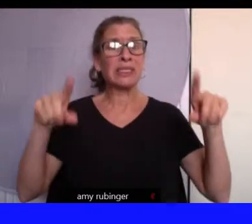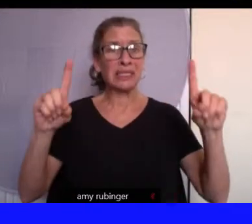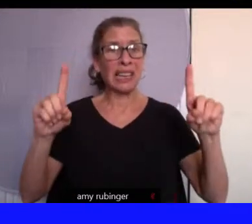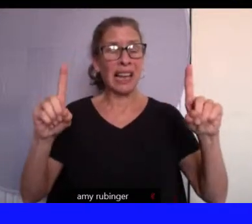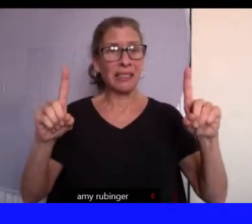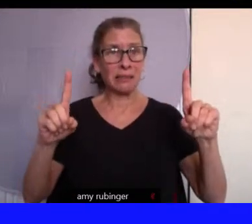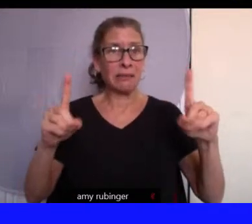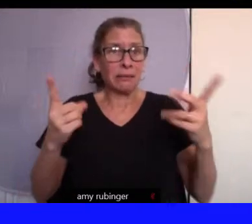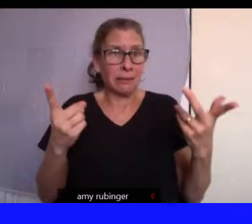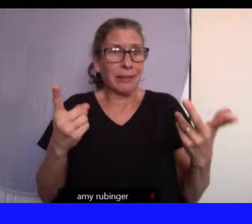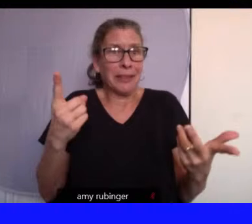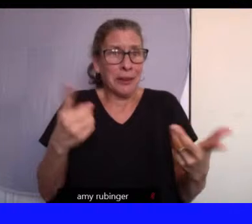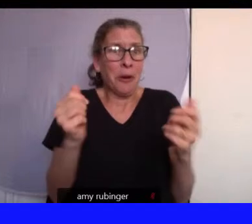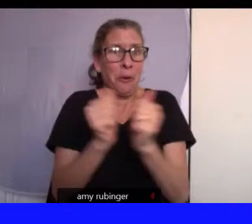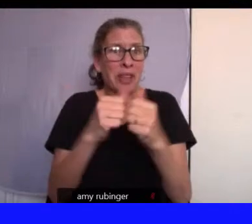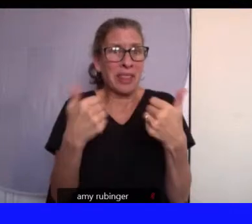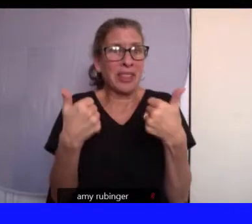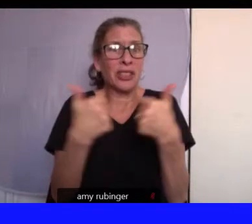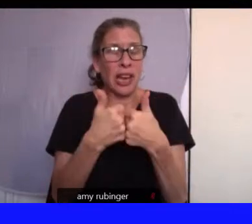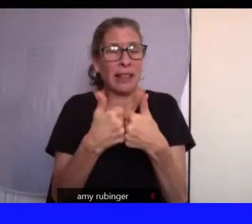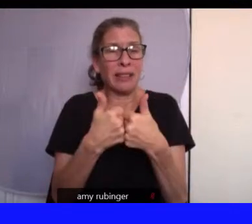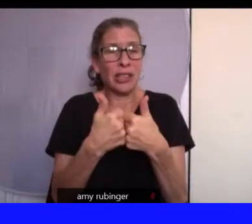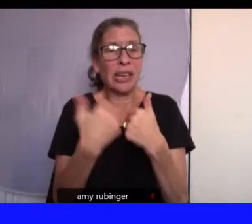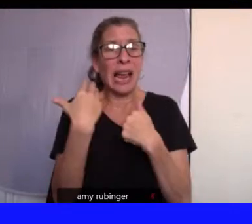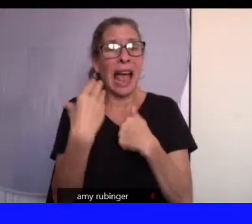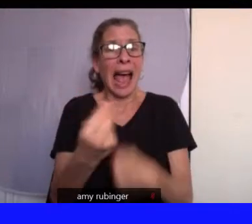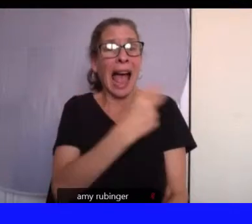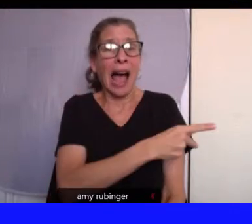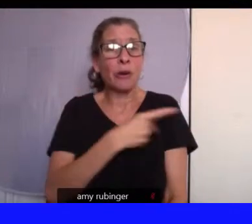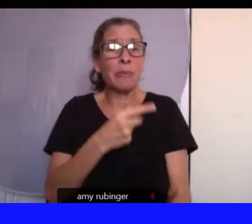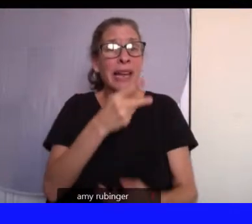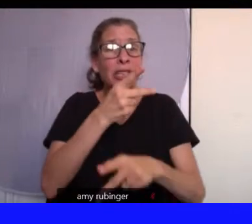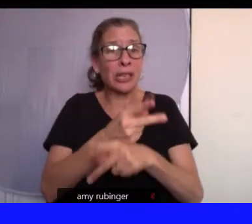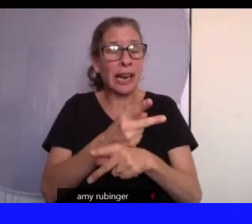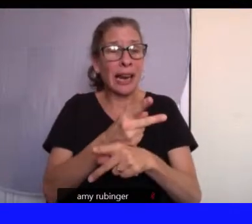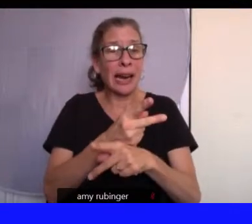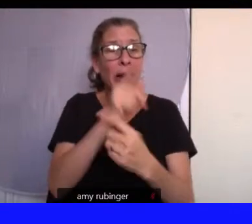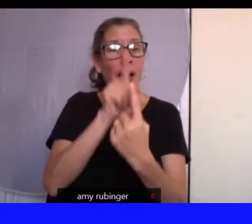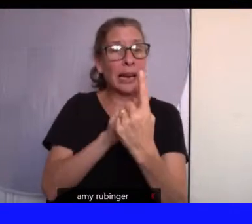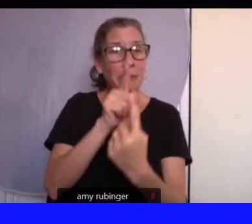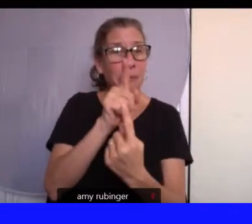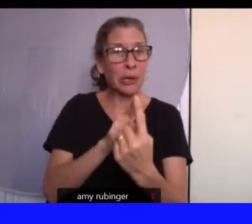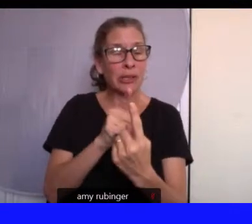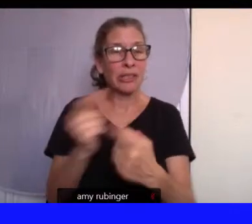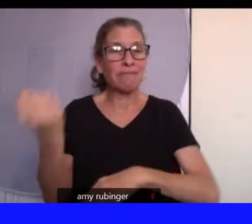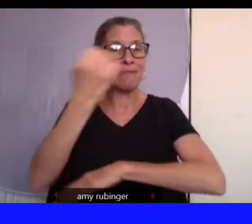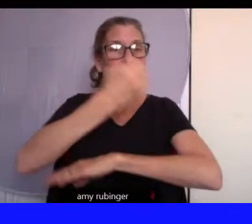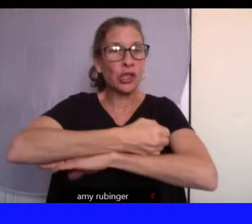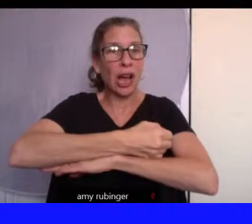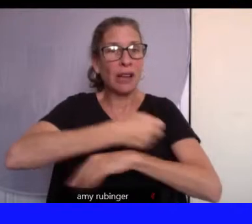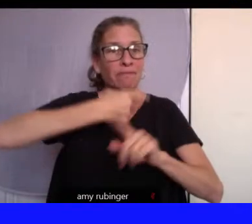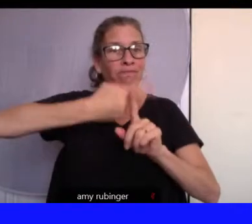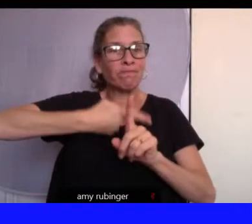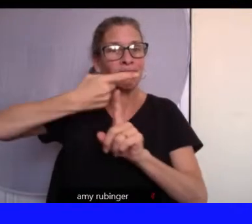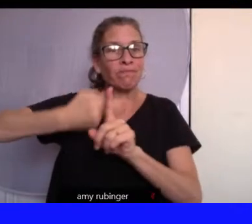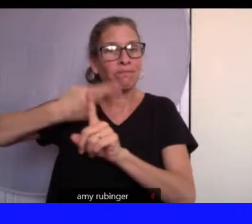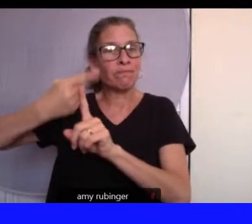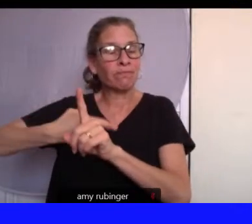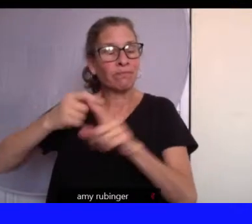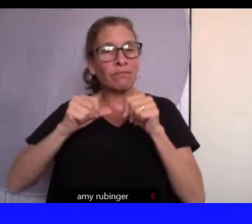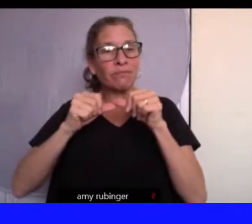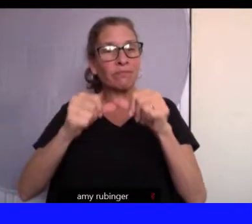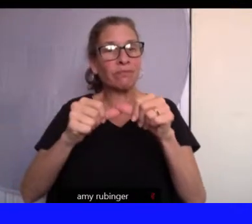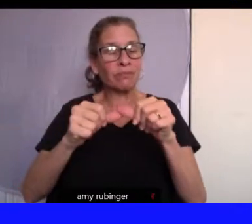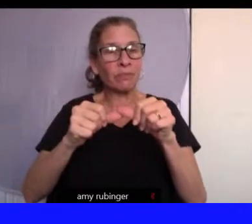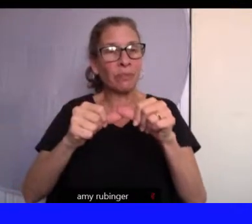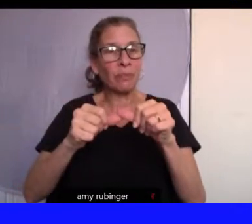So looking ahead to 2021, the story is quite different. We have seen utilization come back